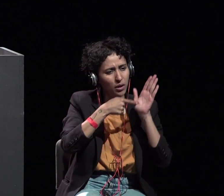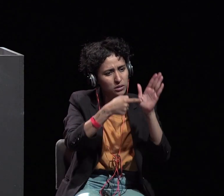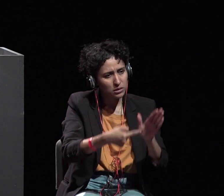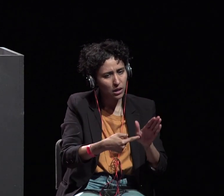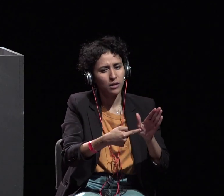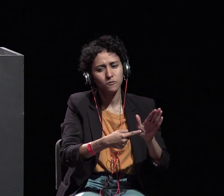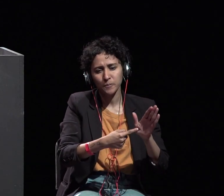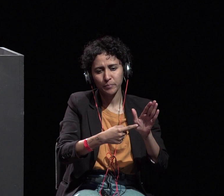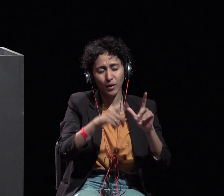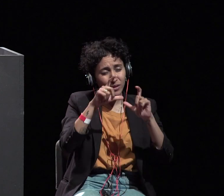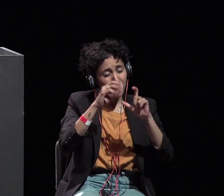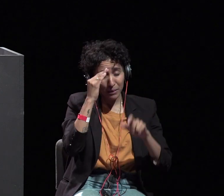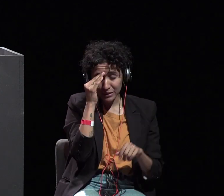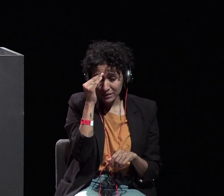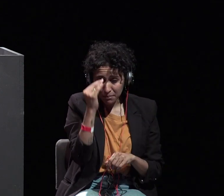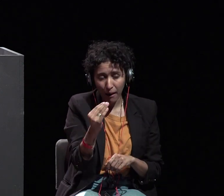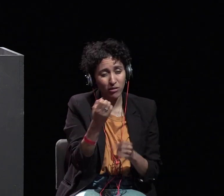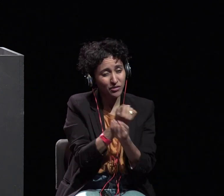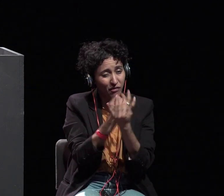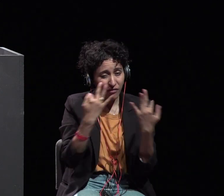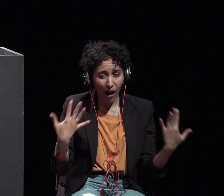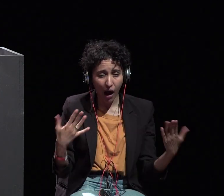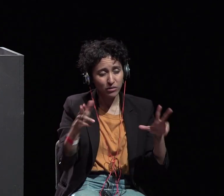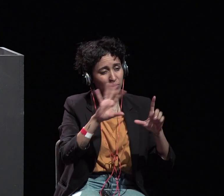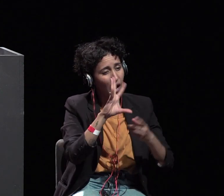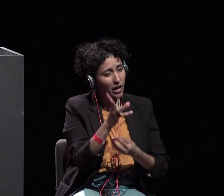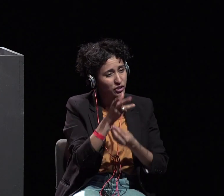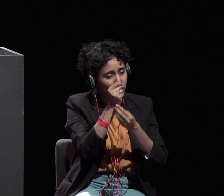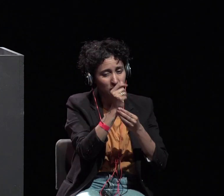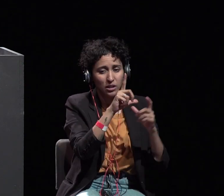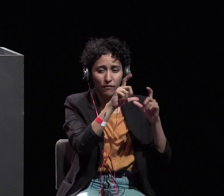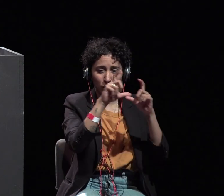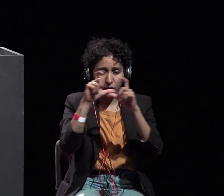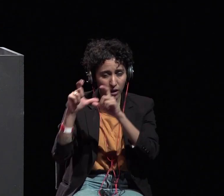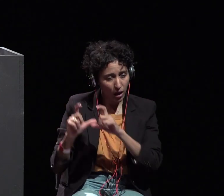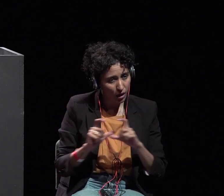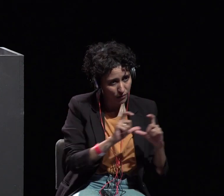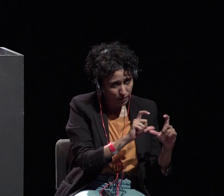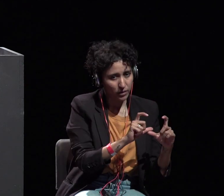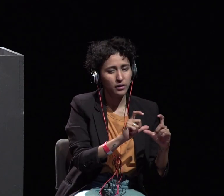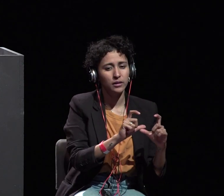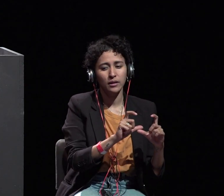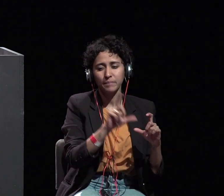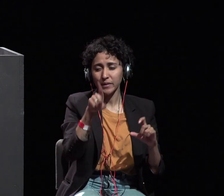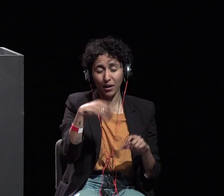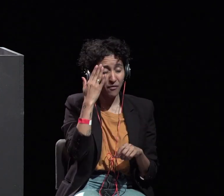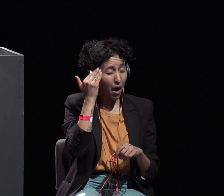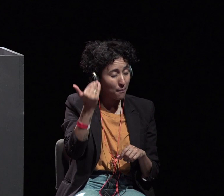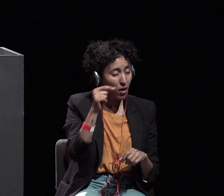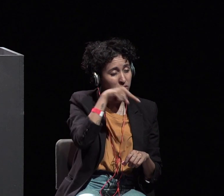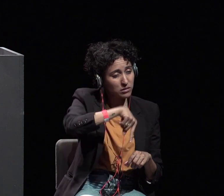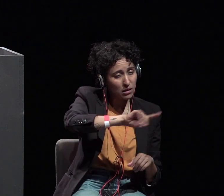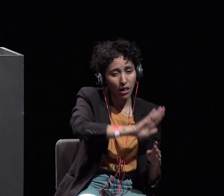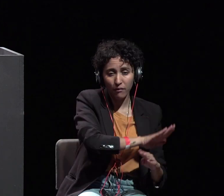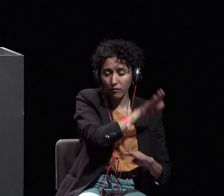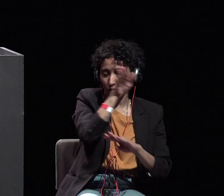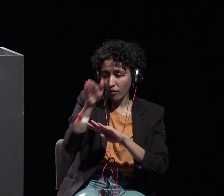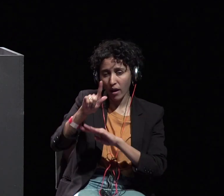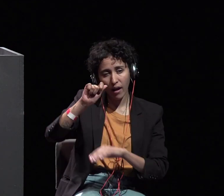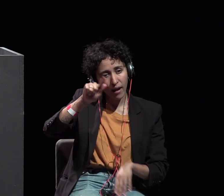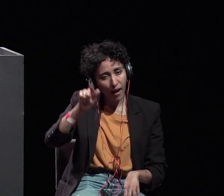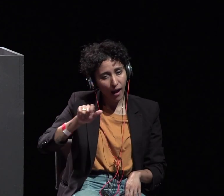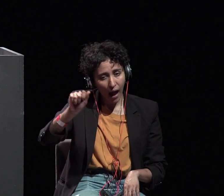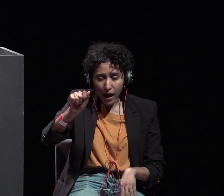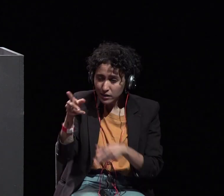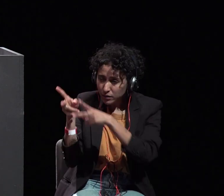artists were tasked with visiting Palestine and capturing the conflict through an objective photographic lens. However, the exhibition proved to be